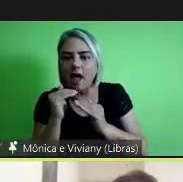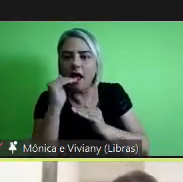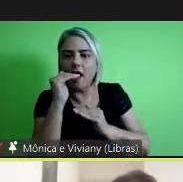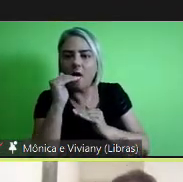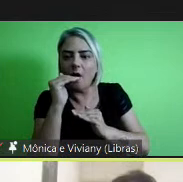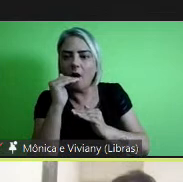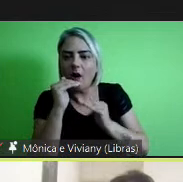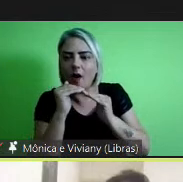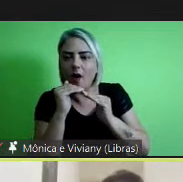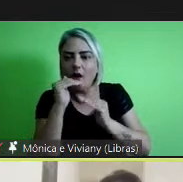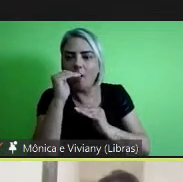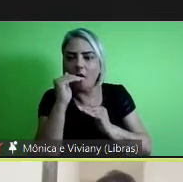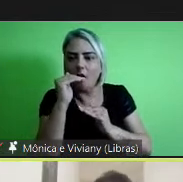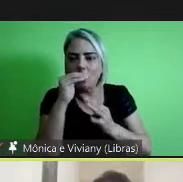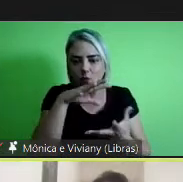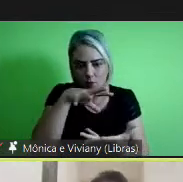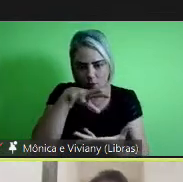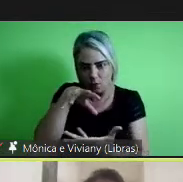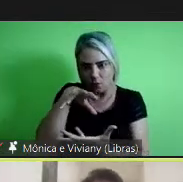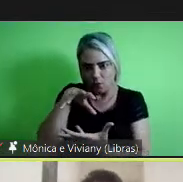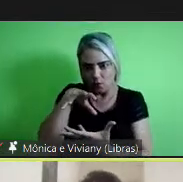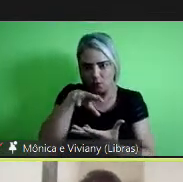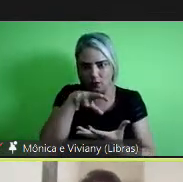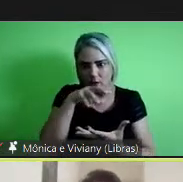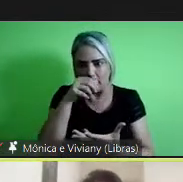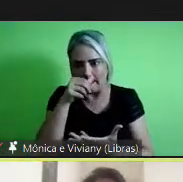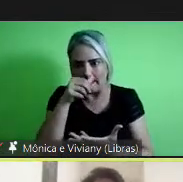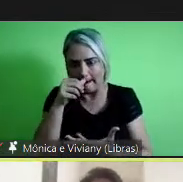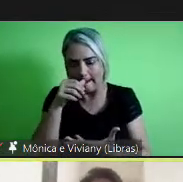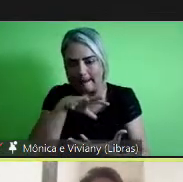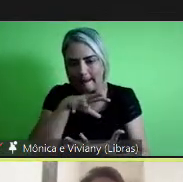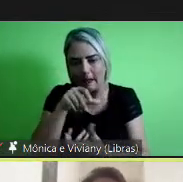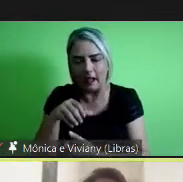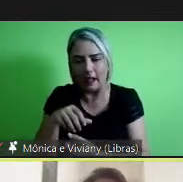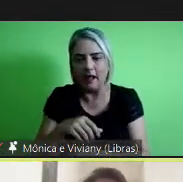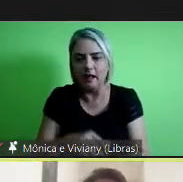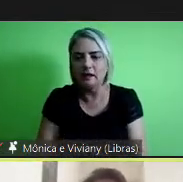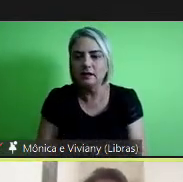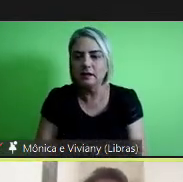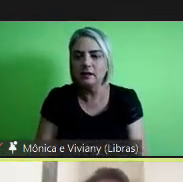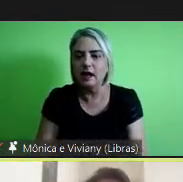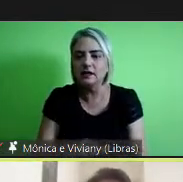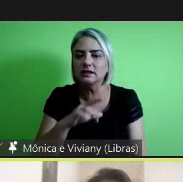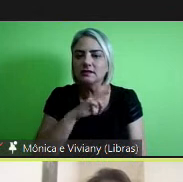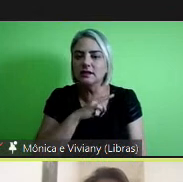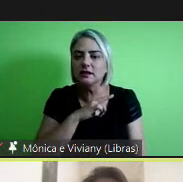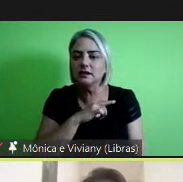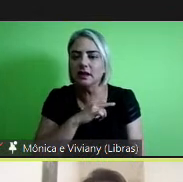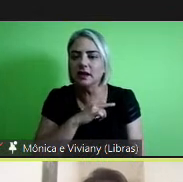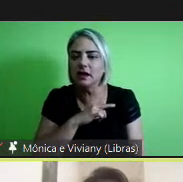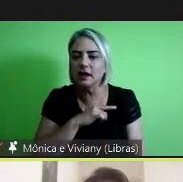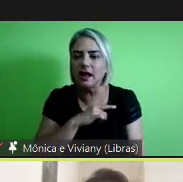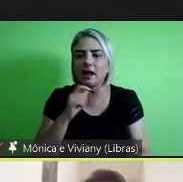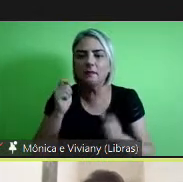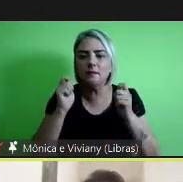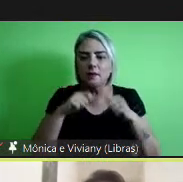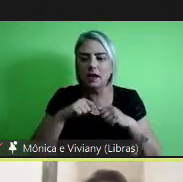if you have the rise of 1 degree and the temperature of the